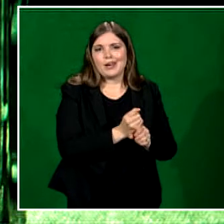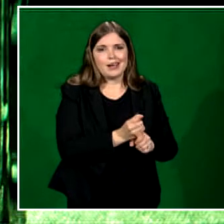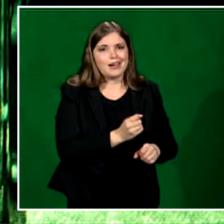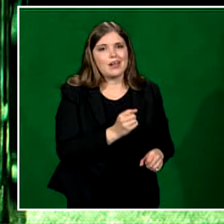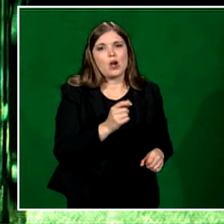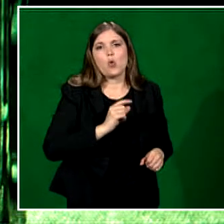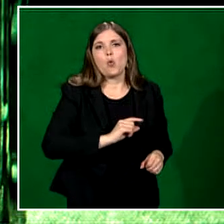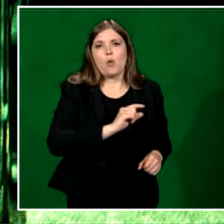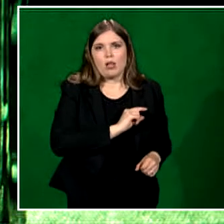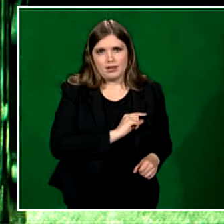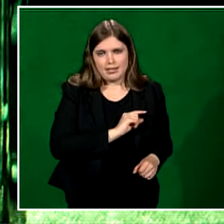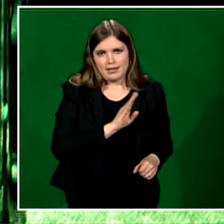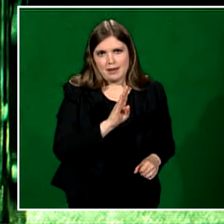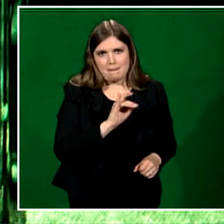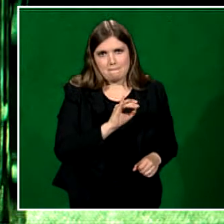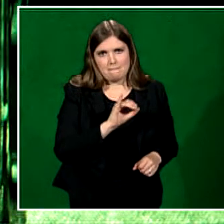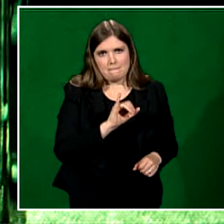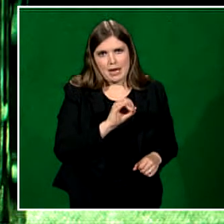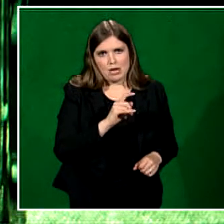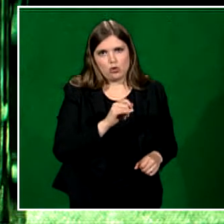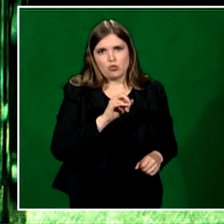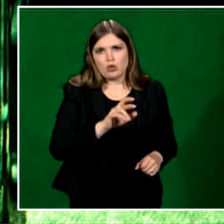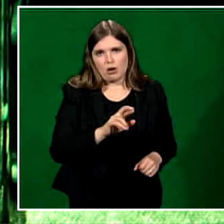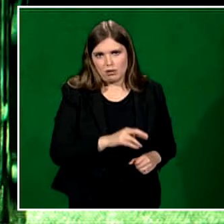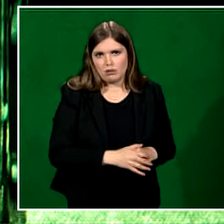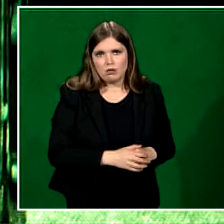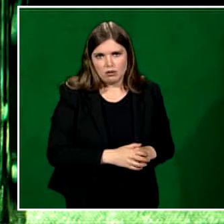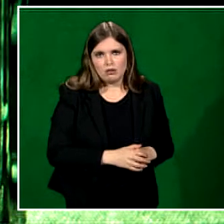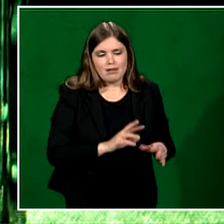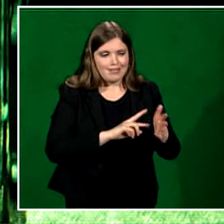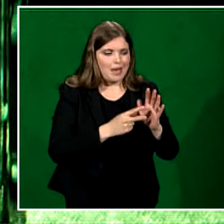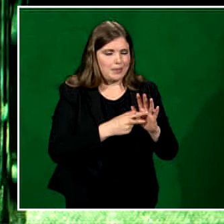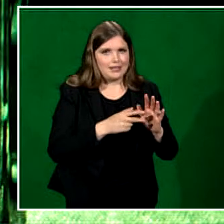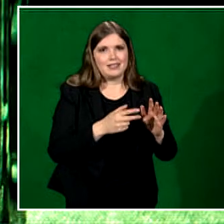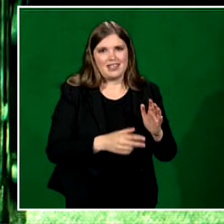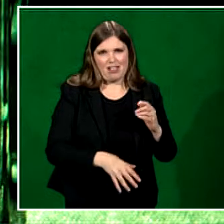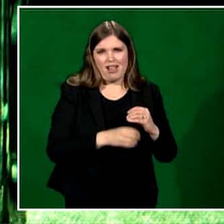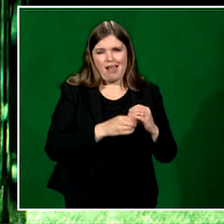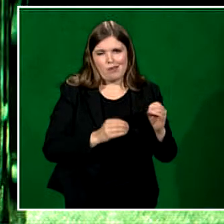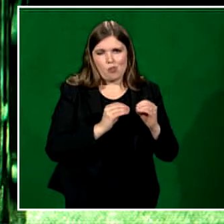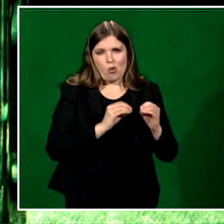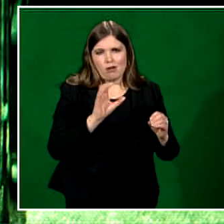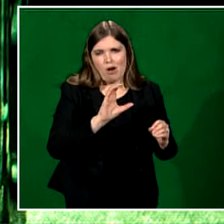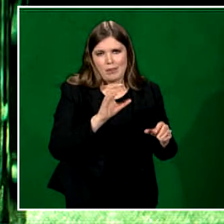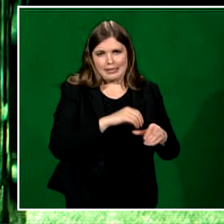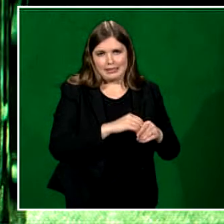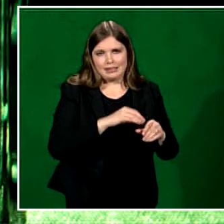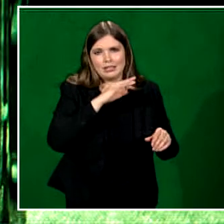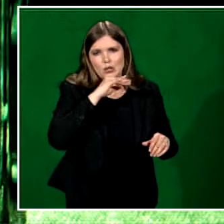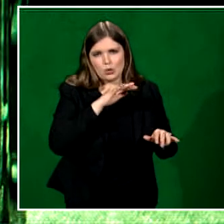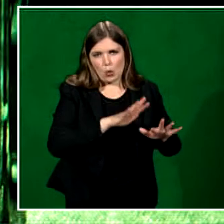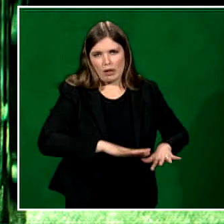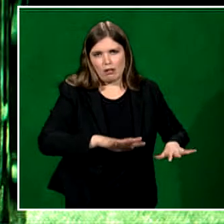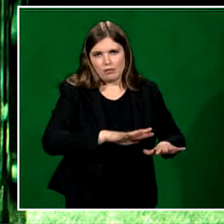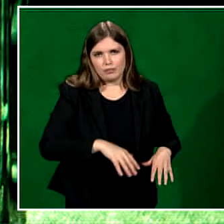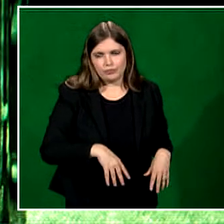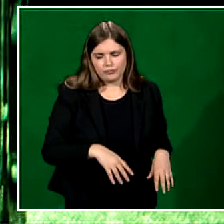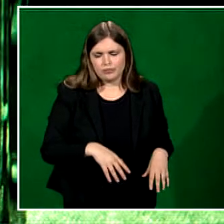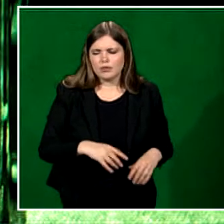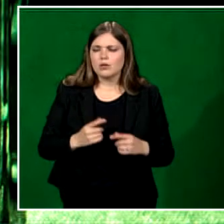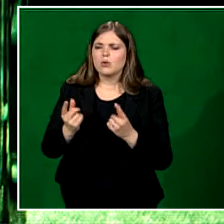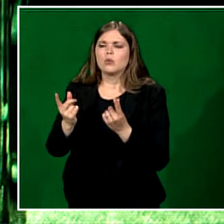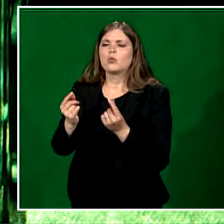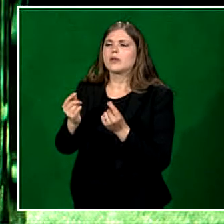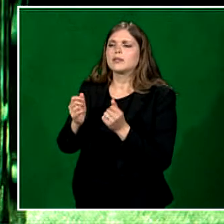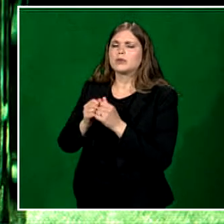can improve the soil quality or sequester a lot of carbon in the soil. What are they doing with the pineapple waste